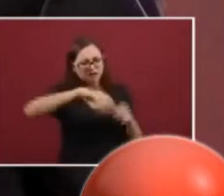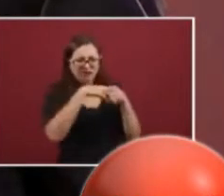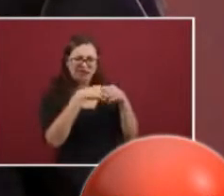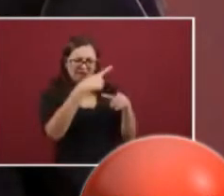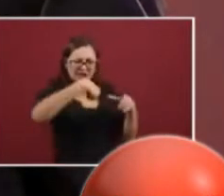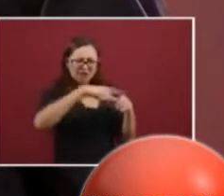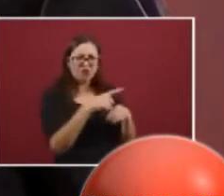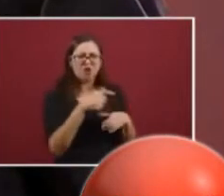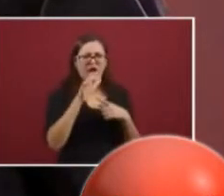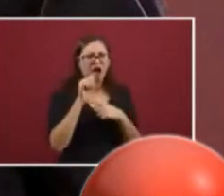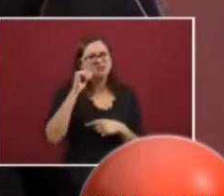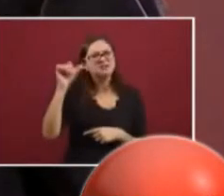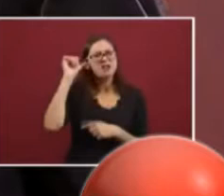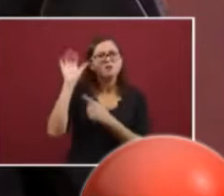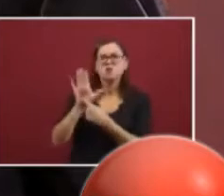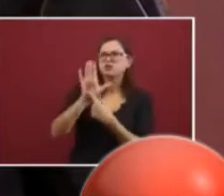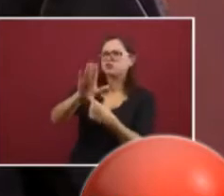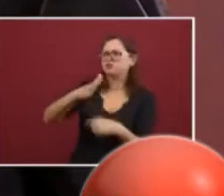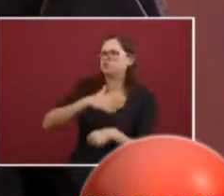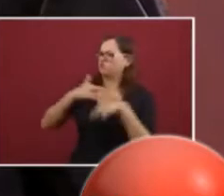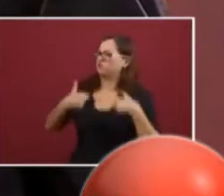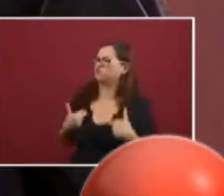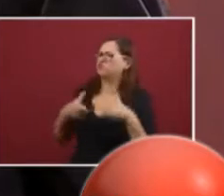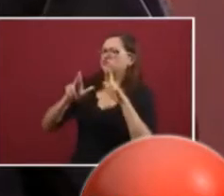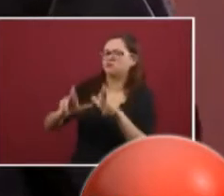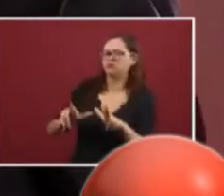Well, they don't work for the federal police anyway.